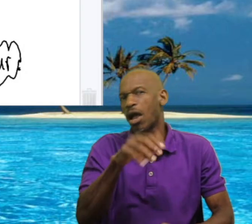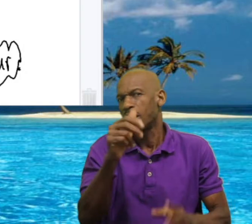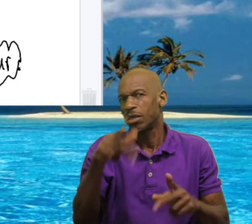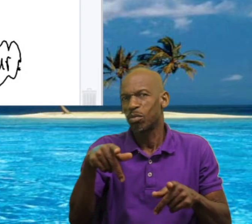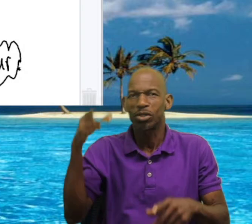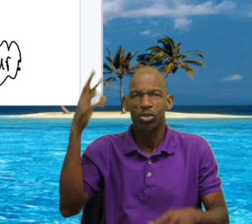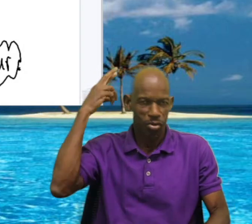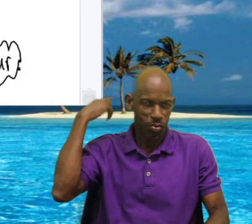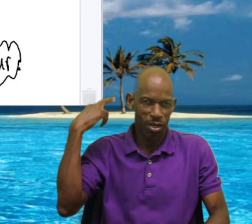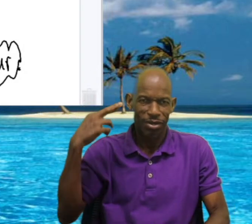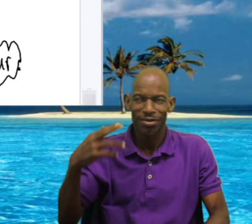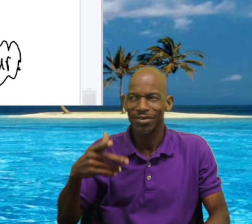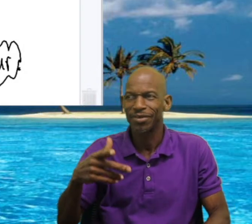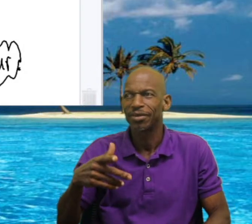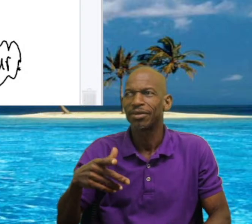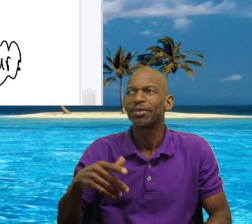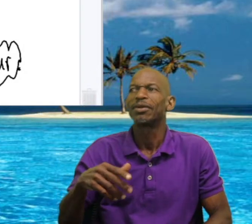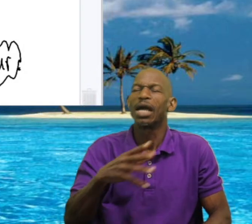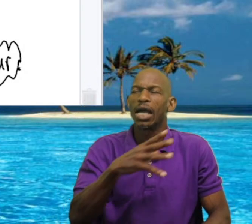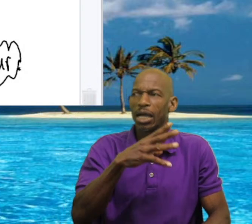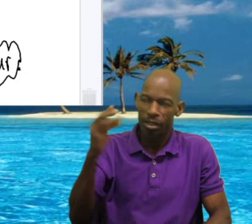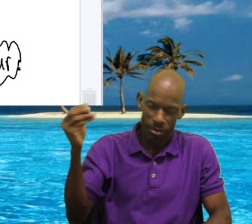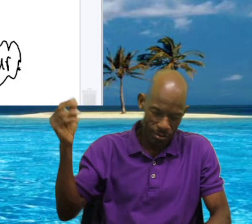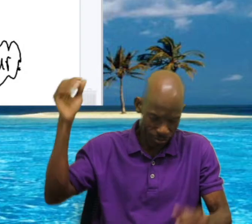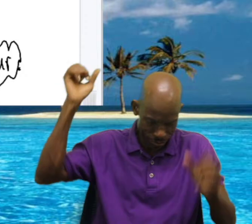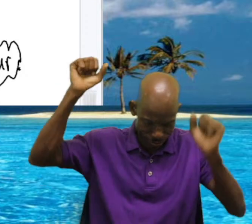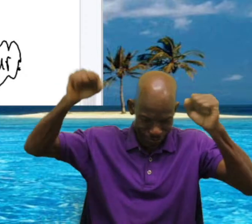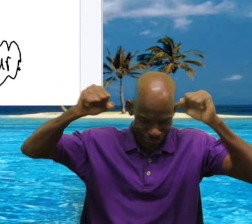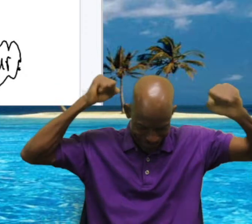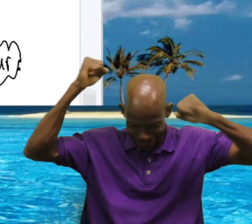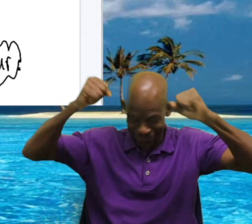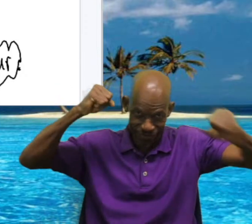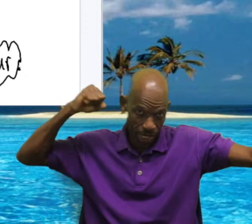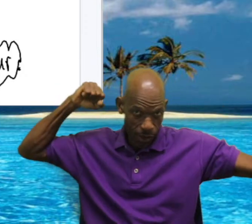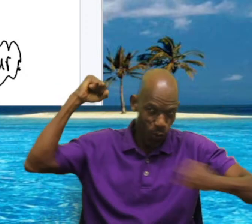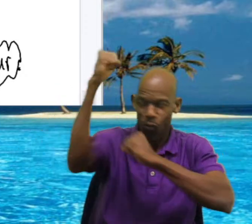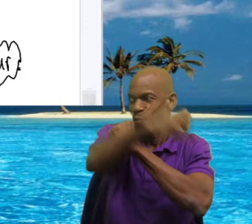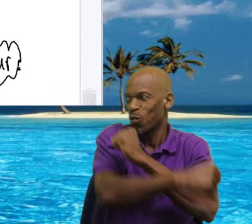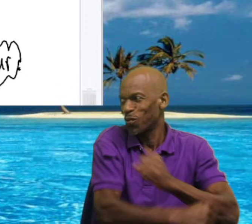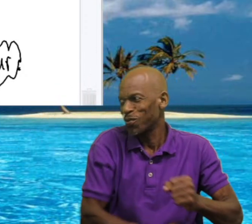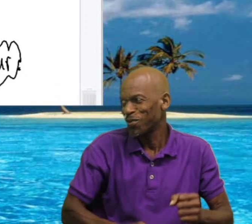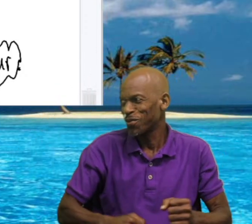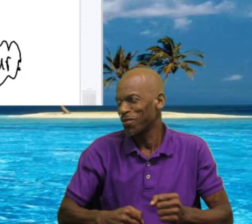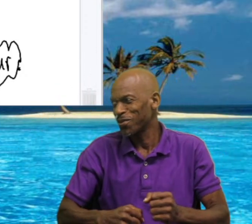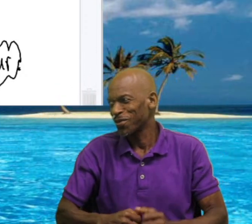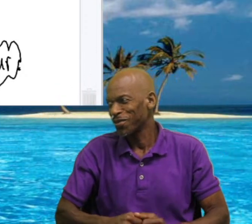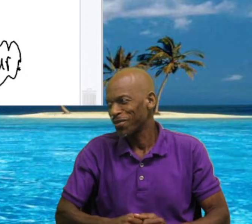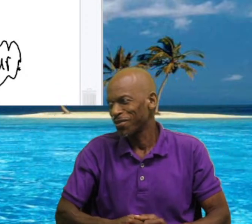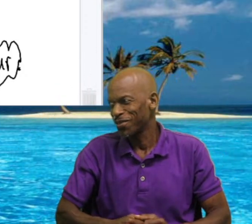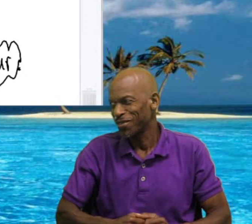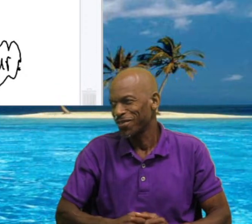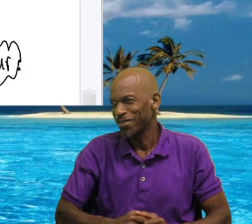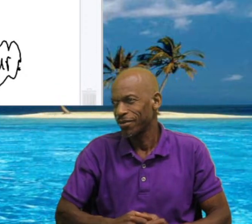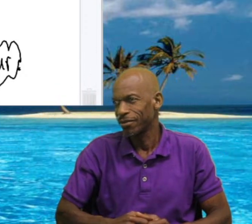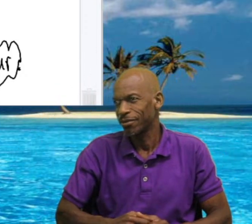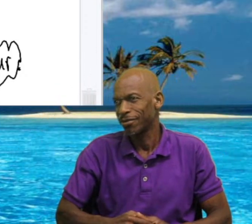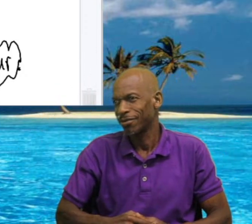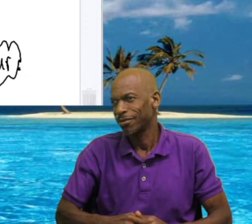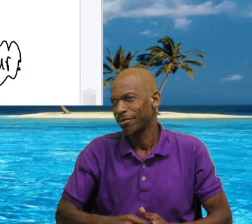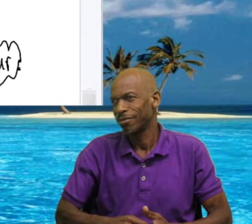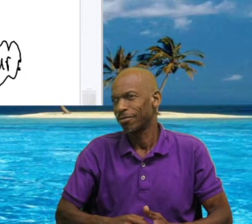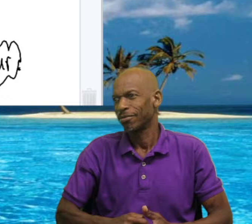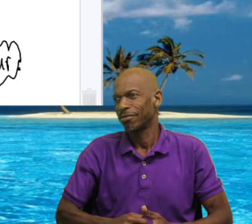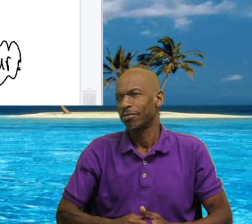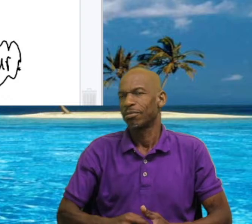Rebecca, try. And, very good. And, the dog is black and white.